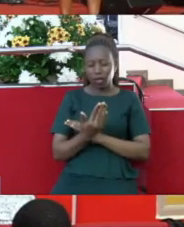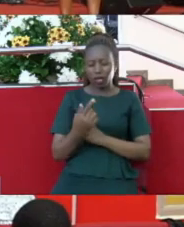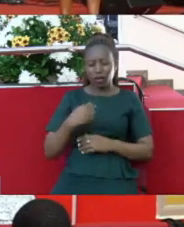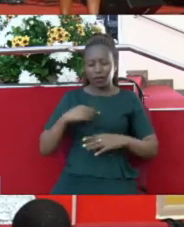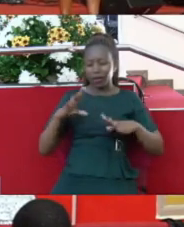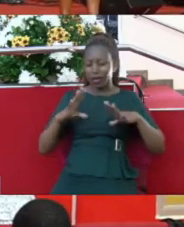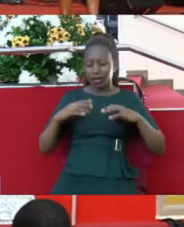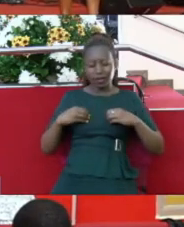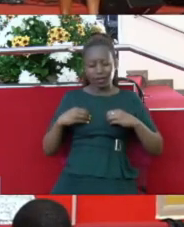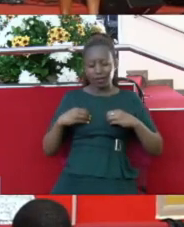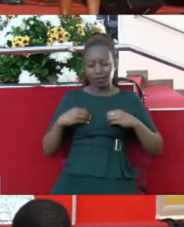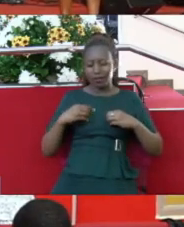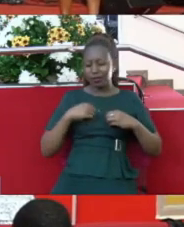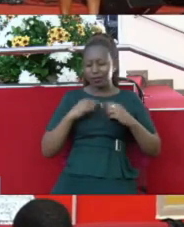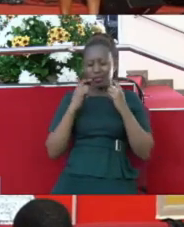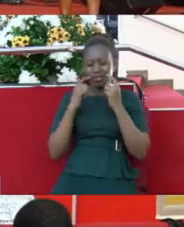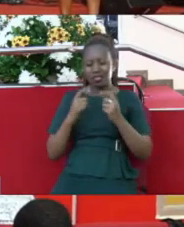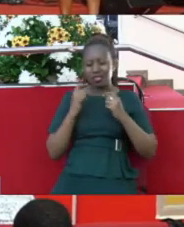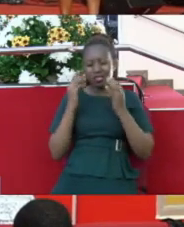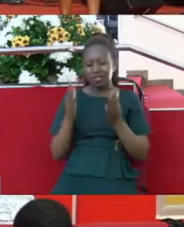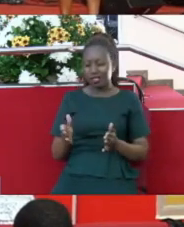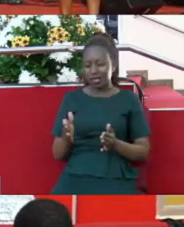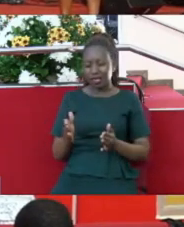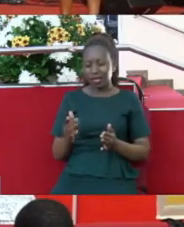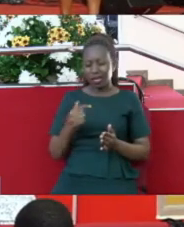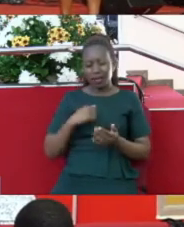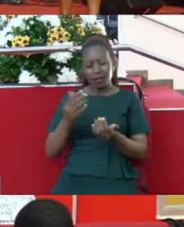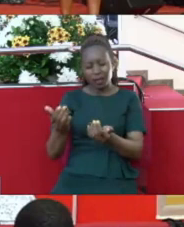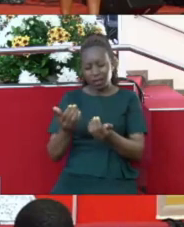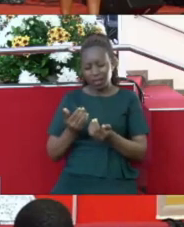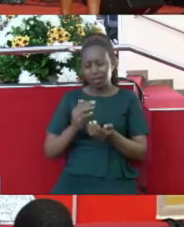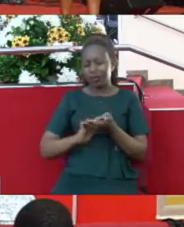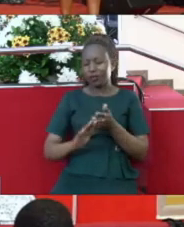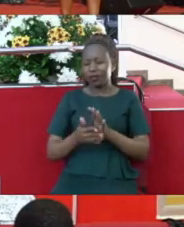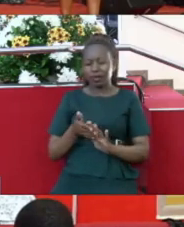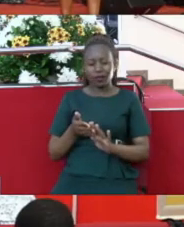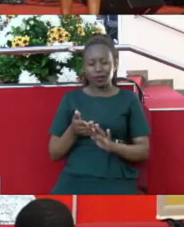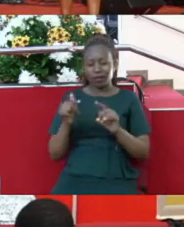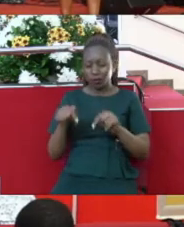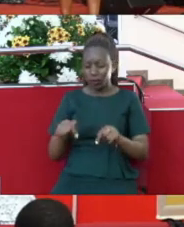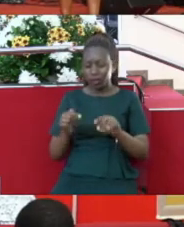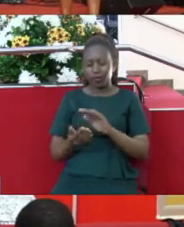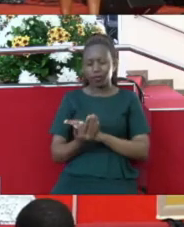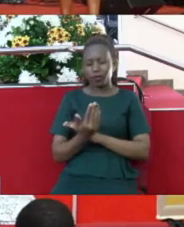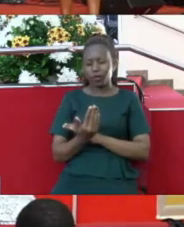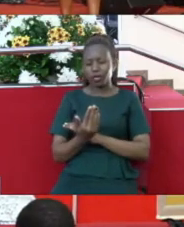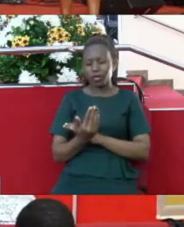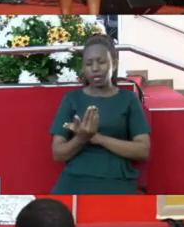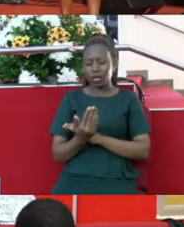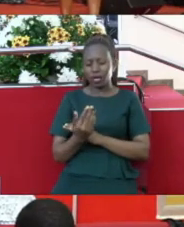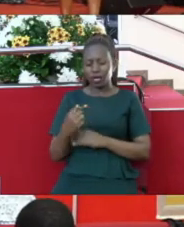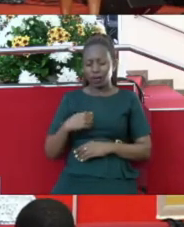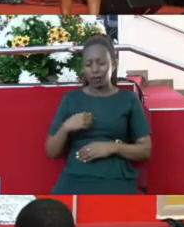sinner who needs to be forgiven. Mbaya nahitaji kusamehewa. This morning. Asubuhi ya leo. Willingly.